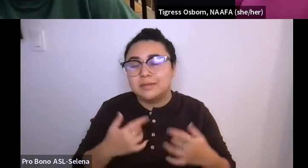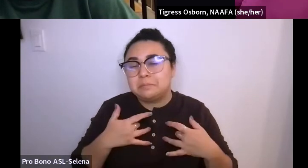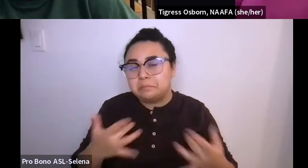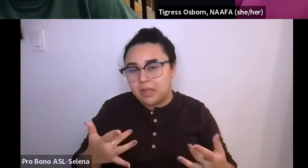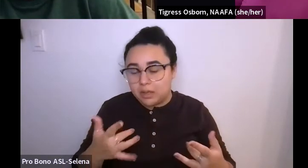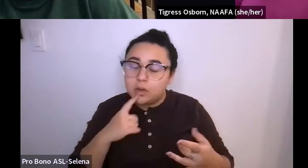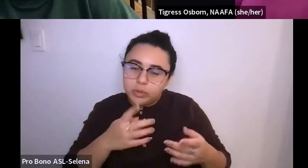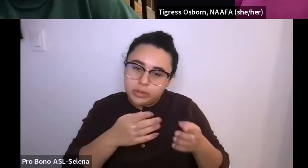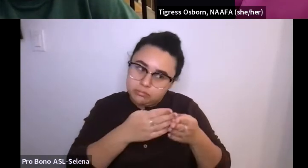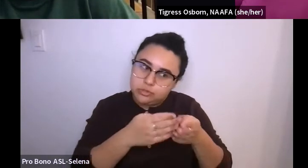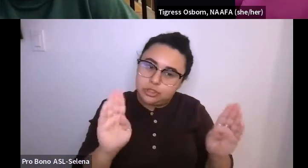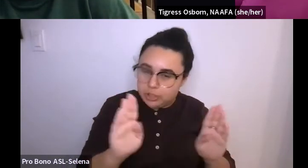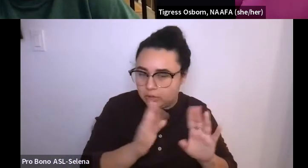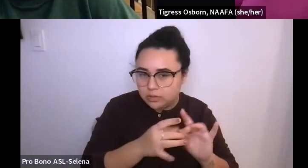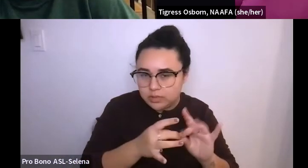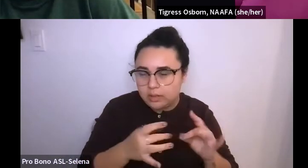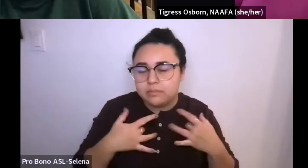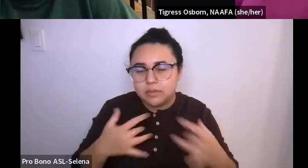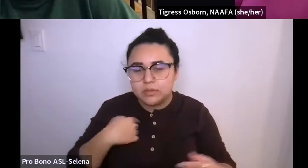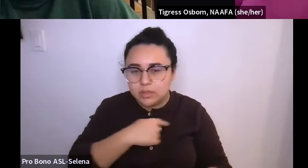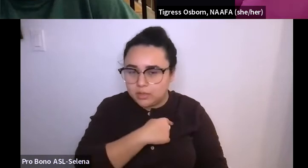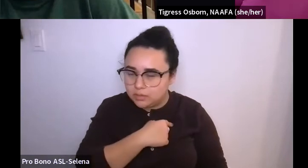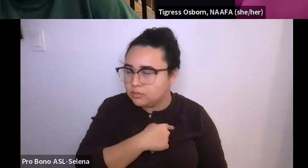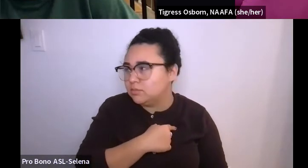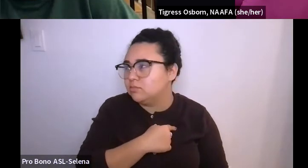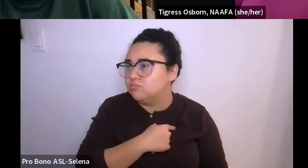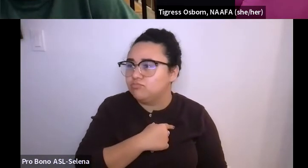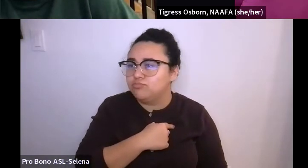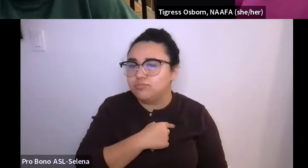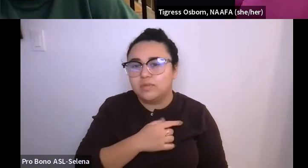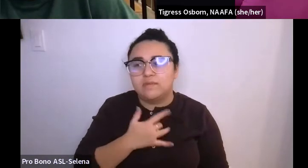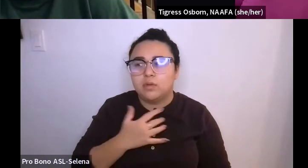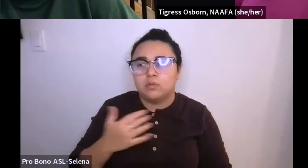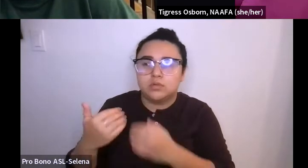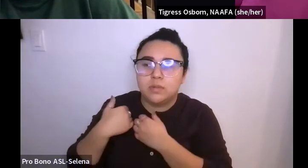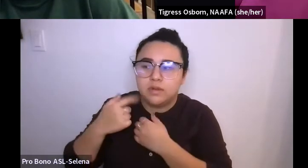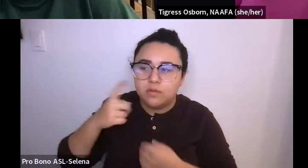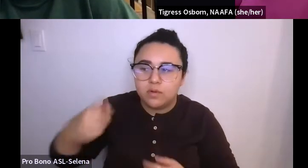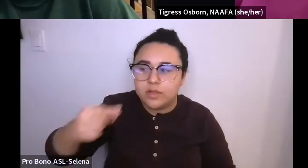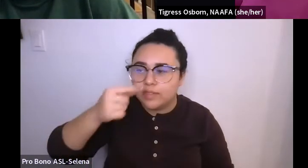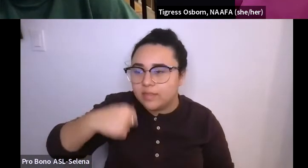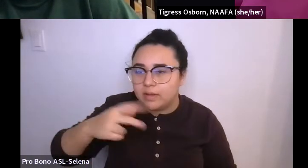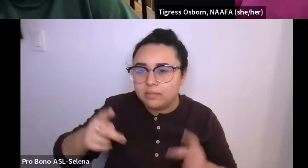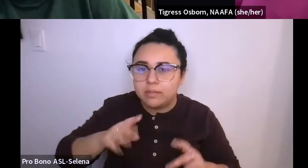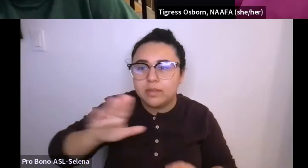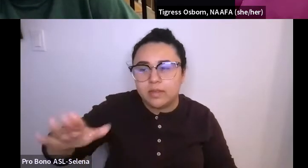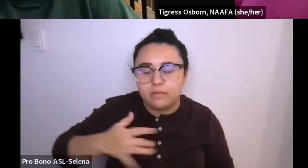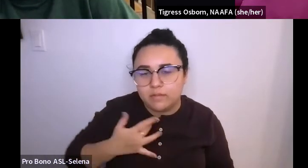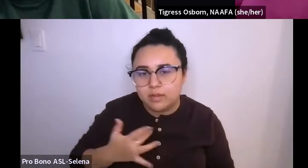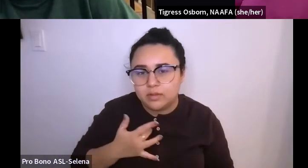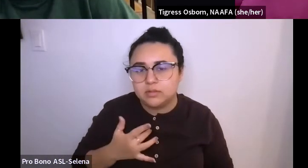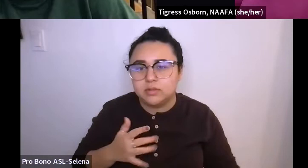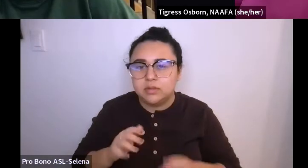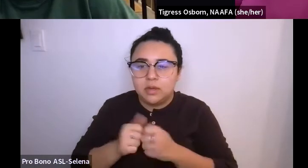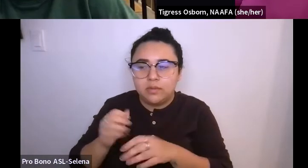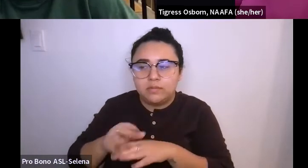to feel very responsible for thin people and their feelings, and how, you know, oh, we don't want